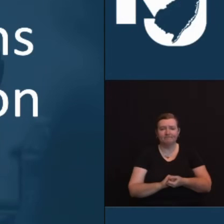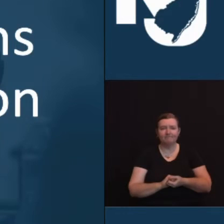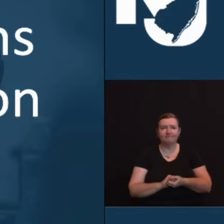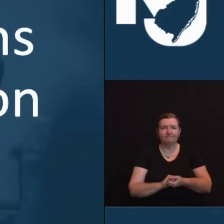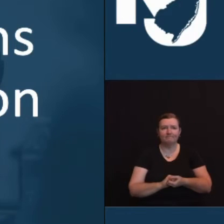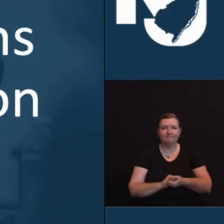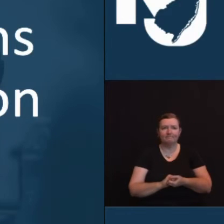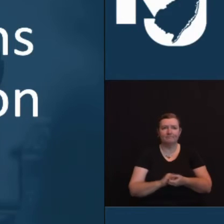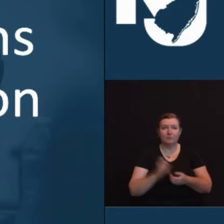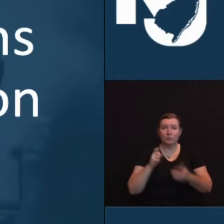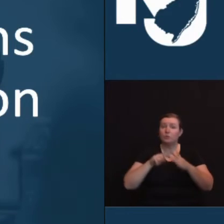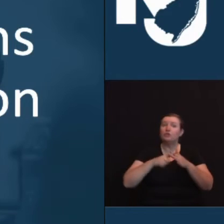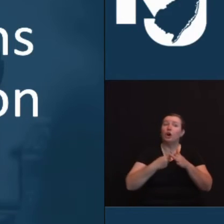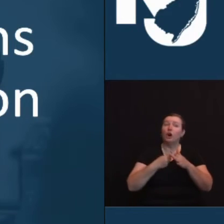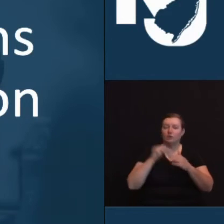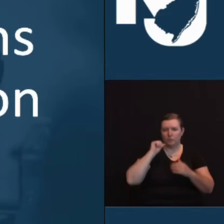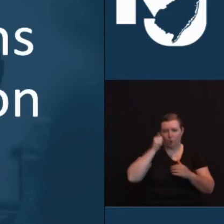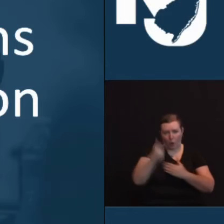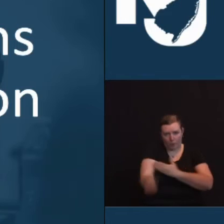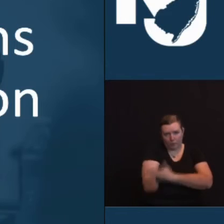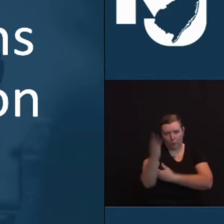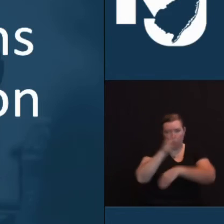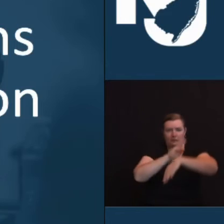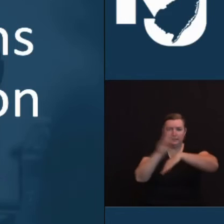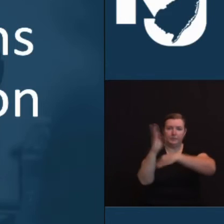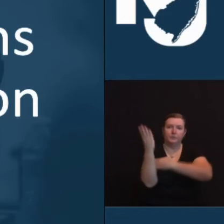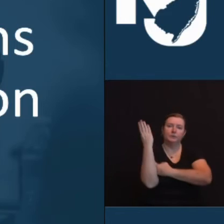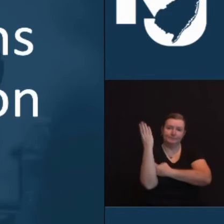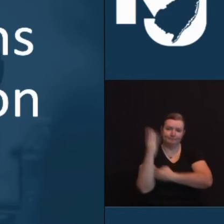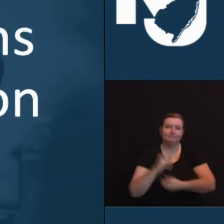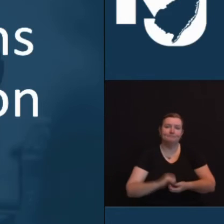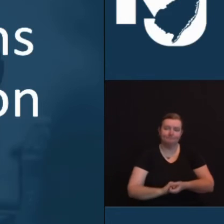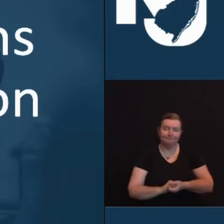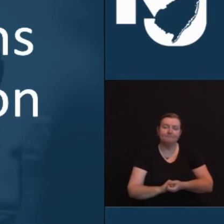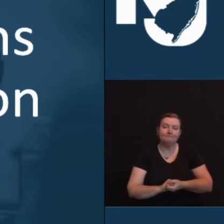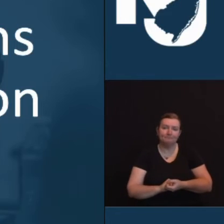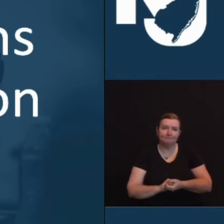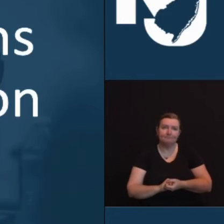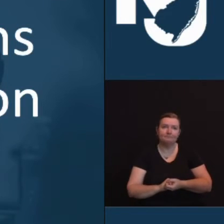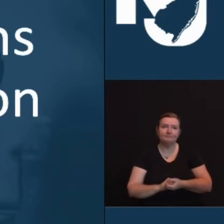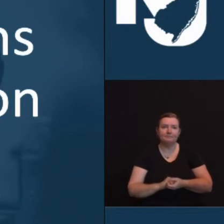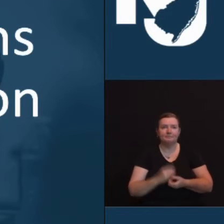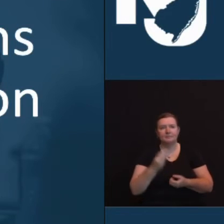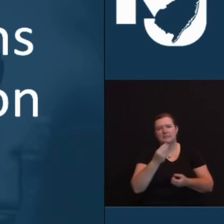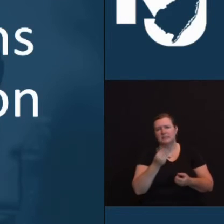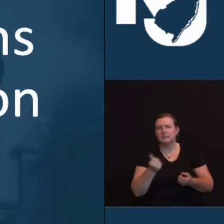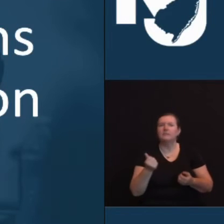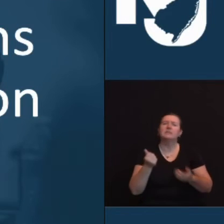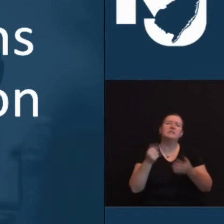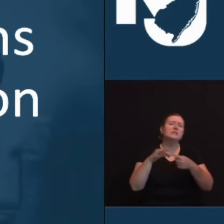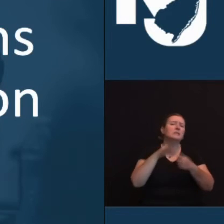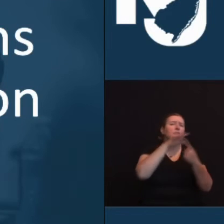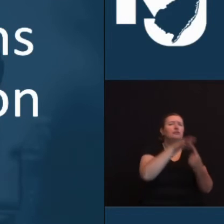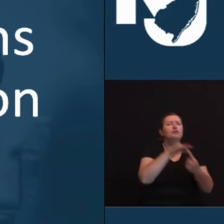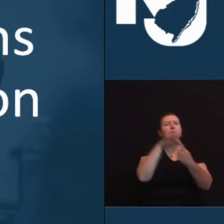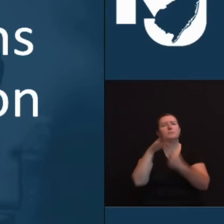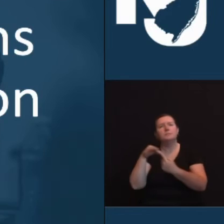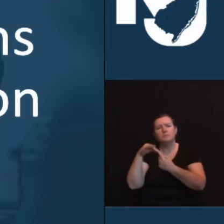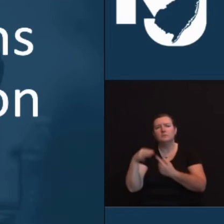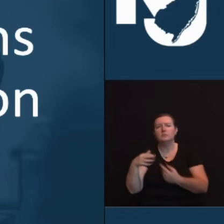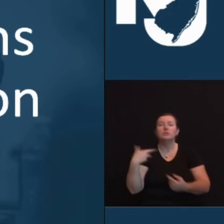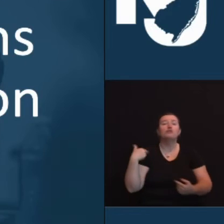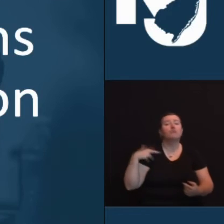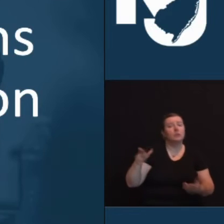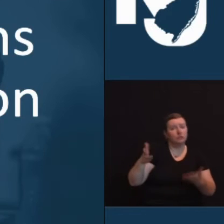effect tomorrow morning at 6 a.m. There are several exemptions from this: religious services or